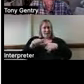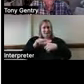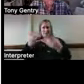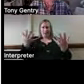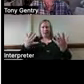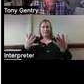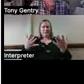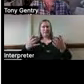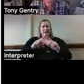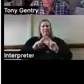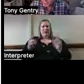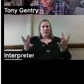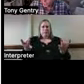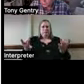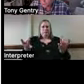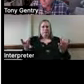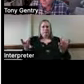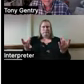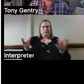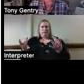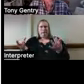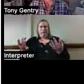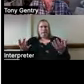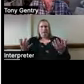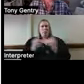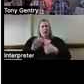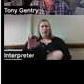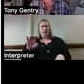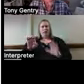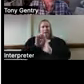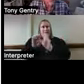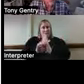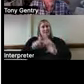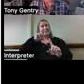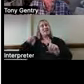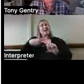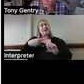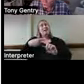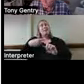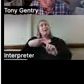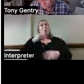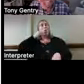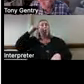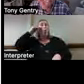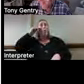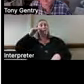around ethics to tangle with. That's the issue of home modification and smart home provision.